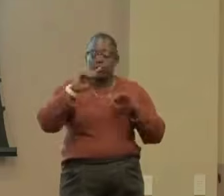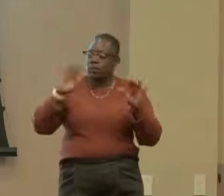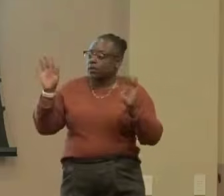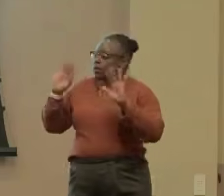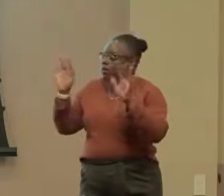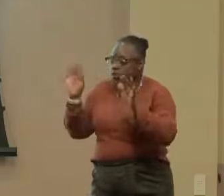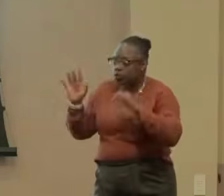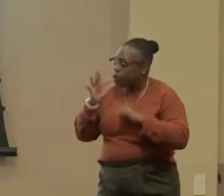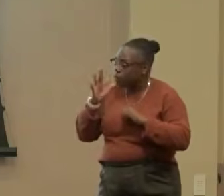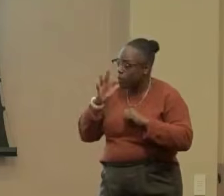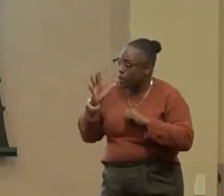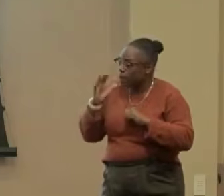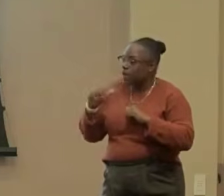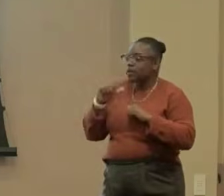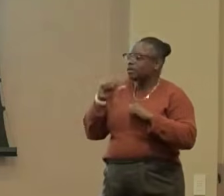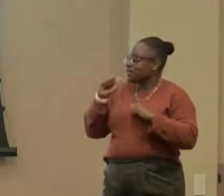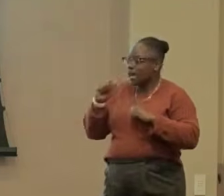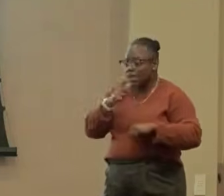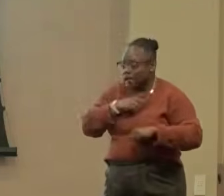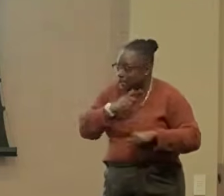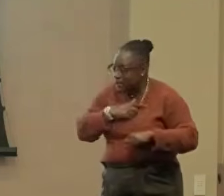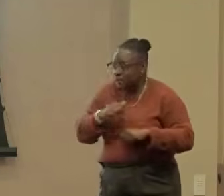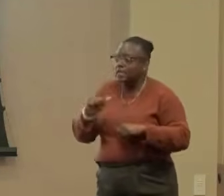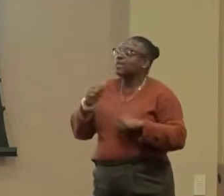the heck my daughter is lazy. The heck that she's